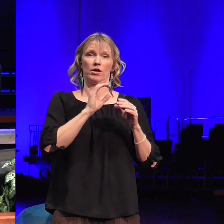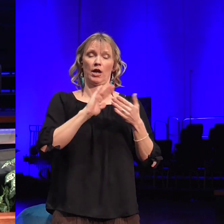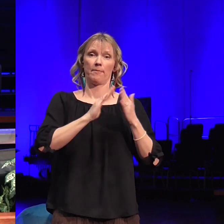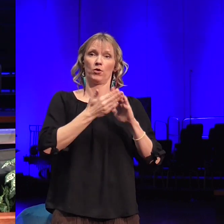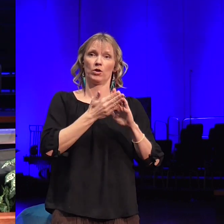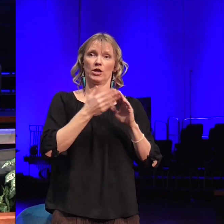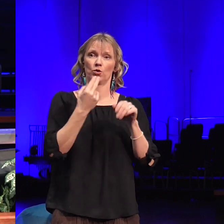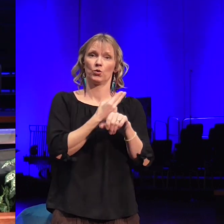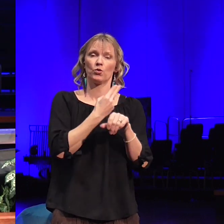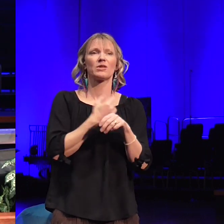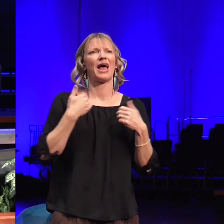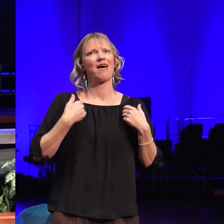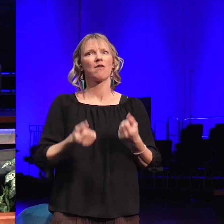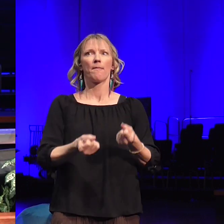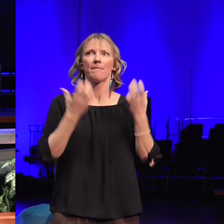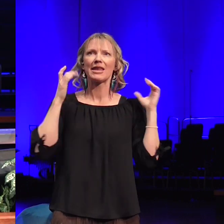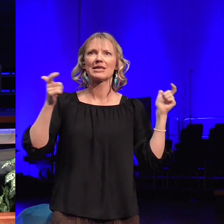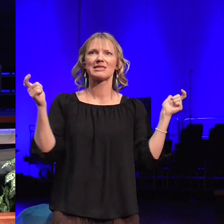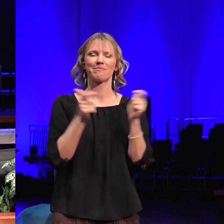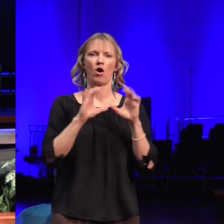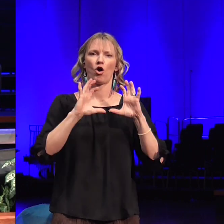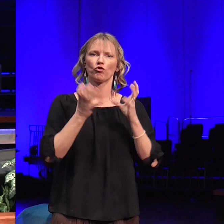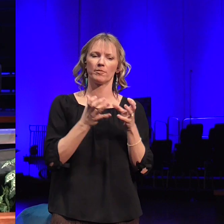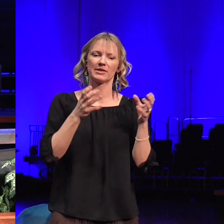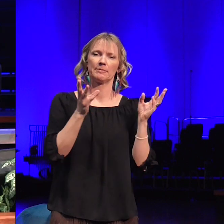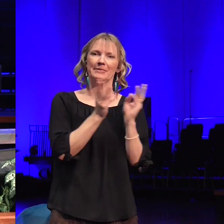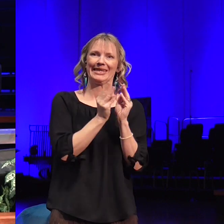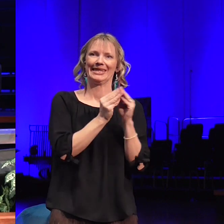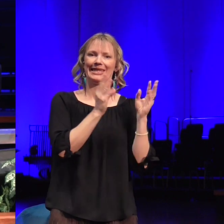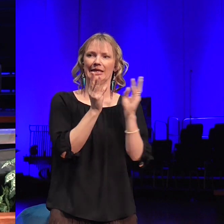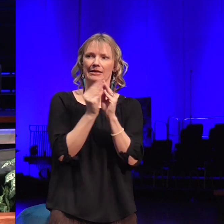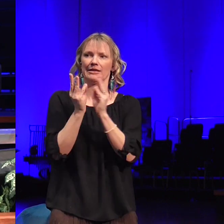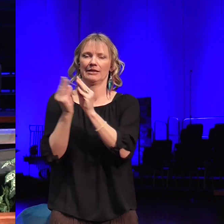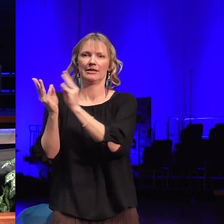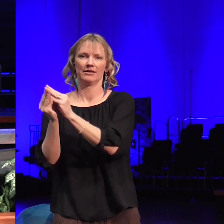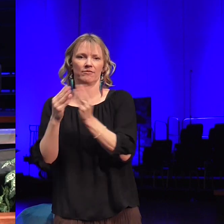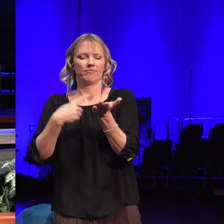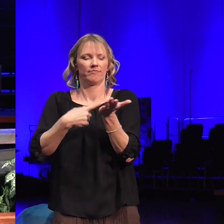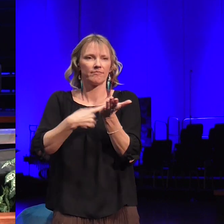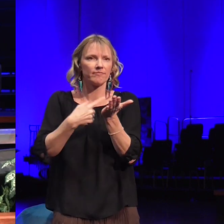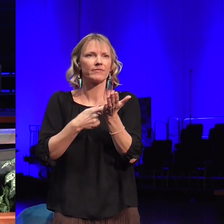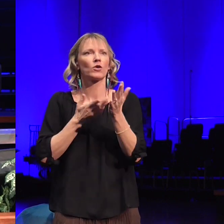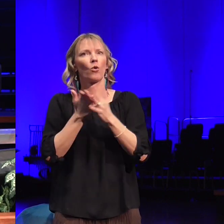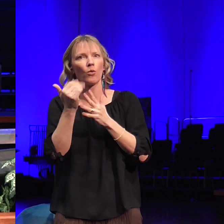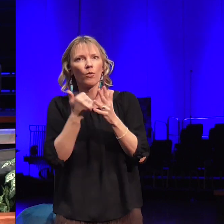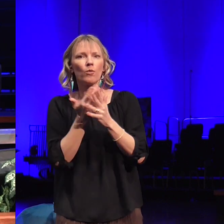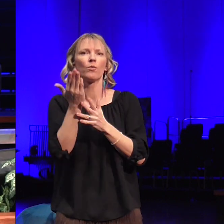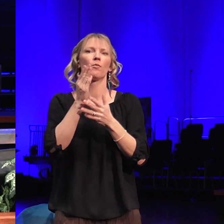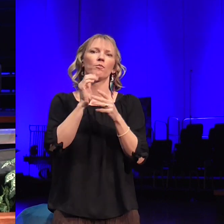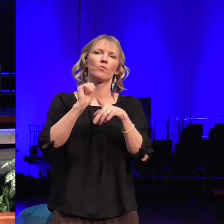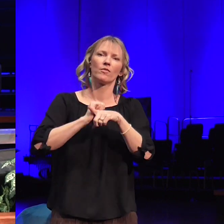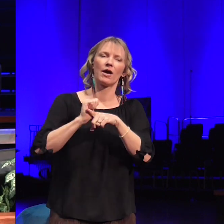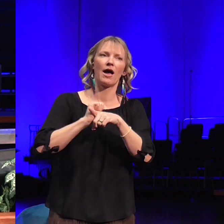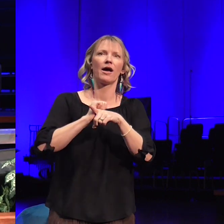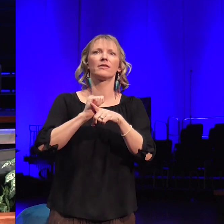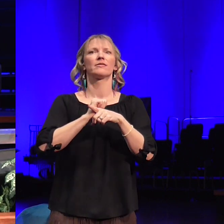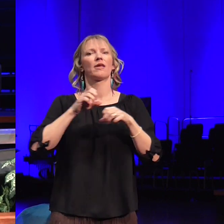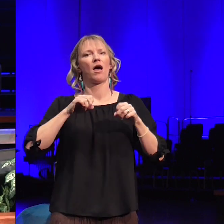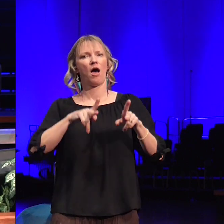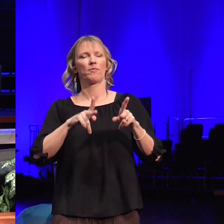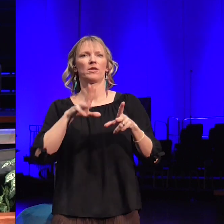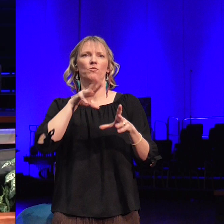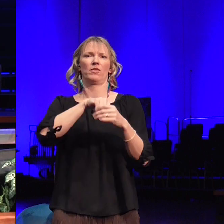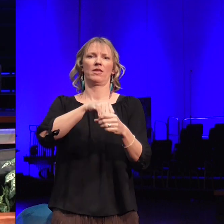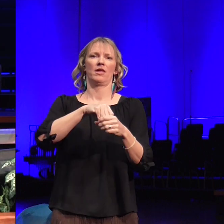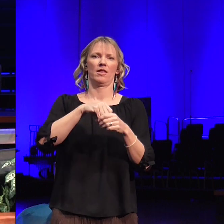have many small groups who've been meeting to discuss this material and move through the practices and the opportunities that are in the